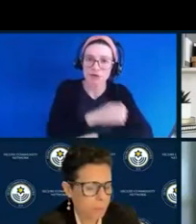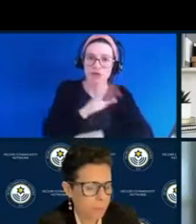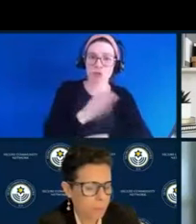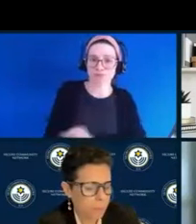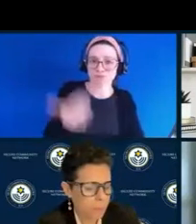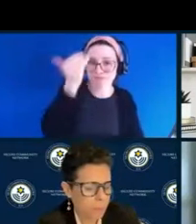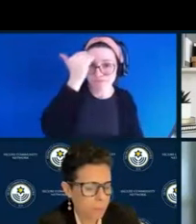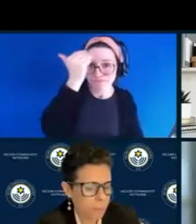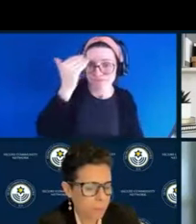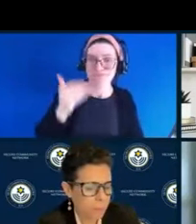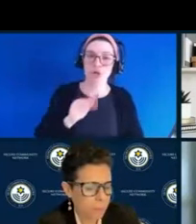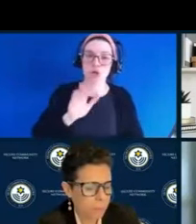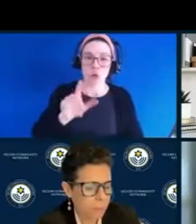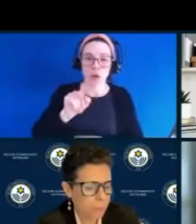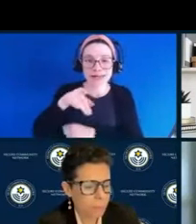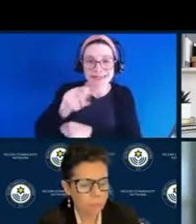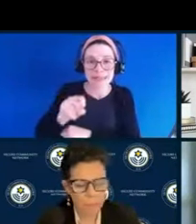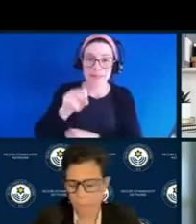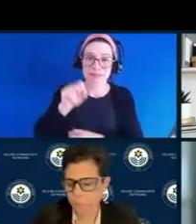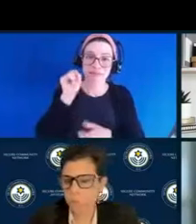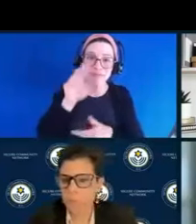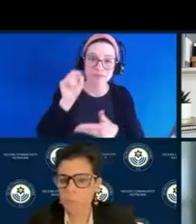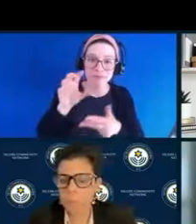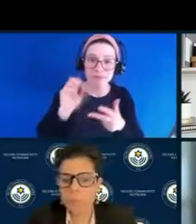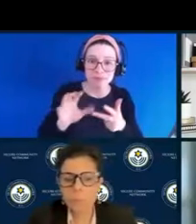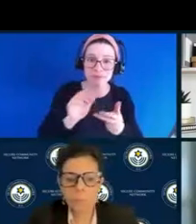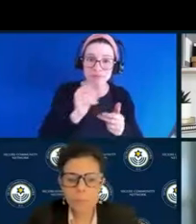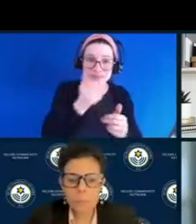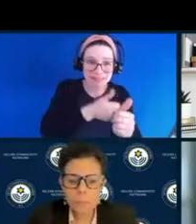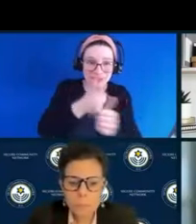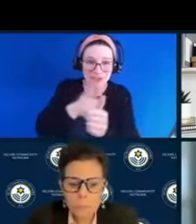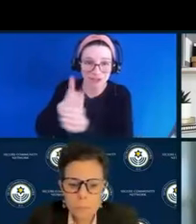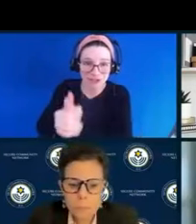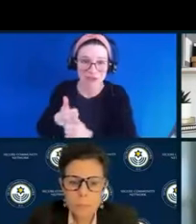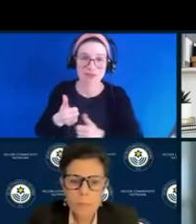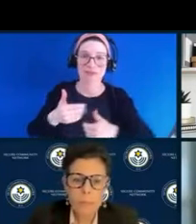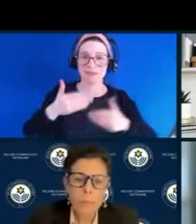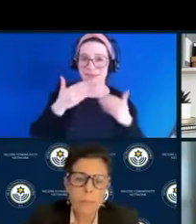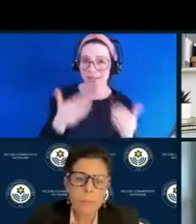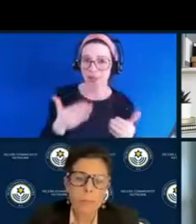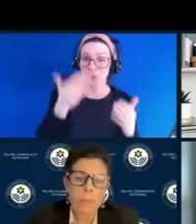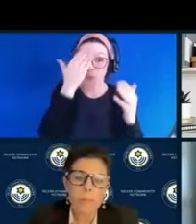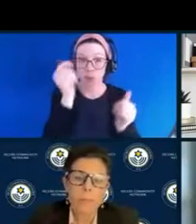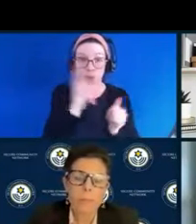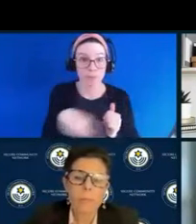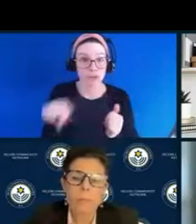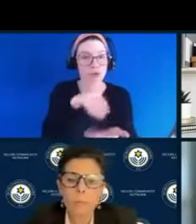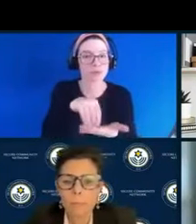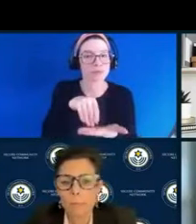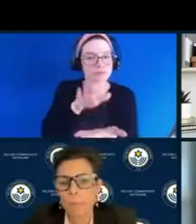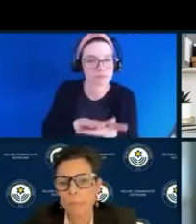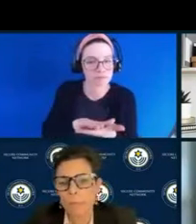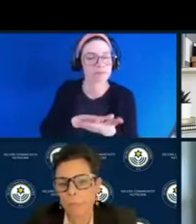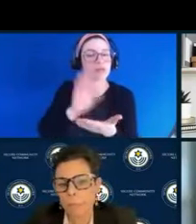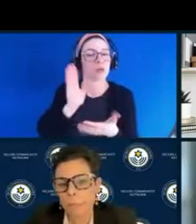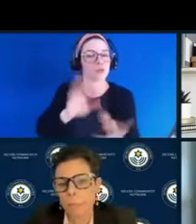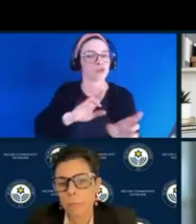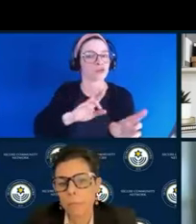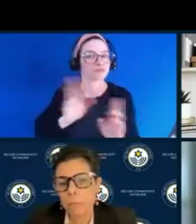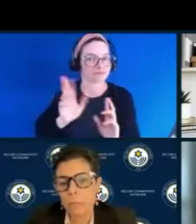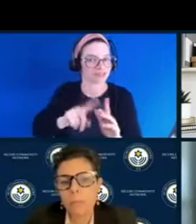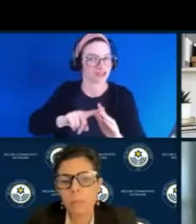expertise, your three tips that you shared with us that we hope that were actionable, that you all have taken note of, that you can start doing